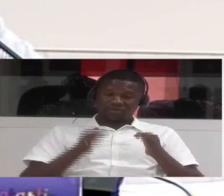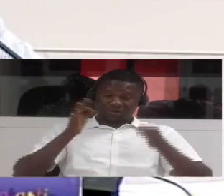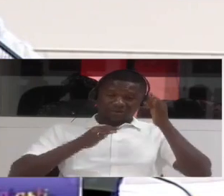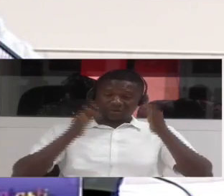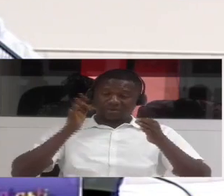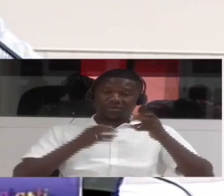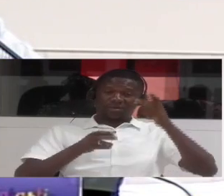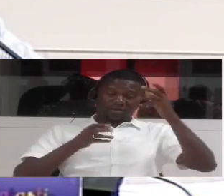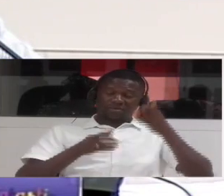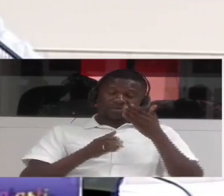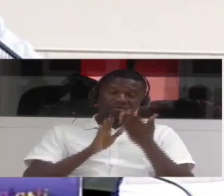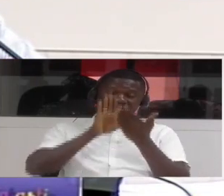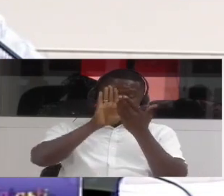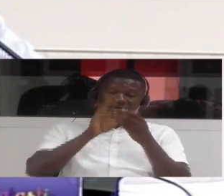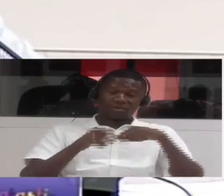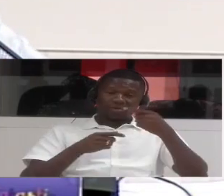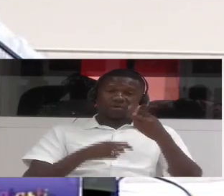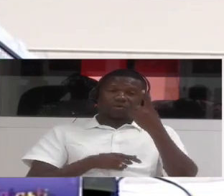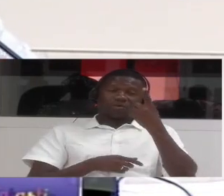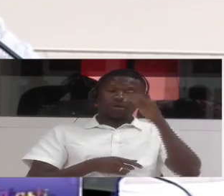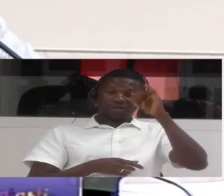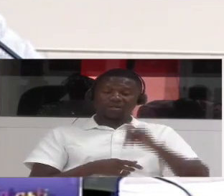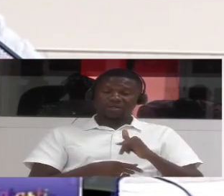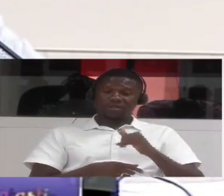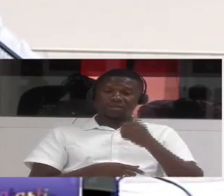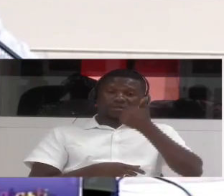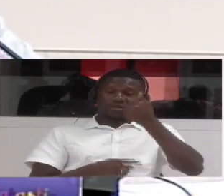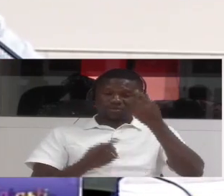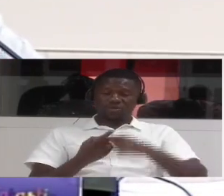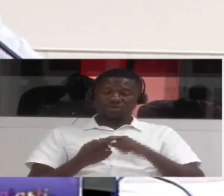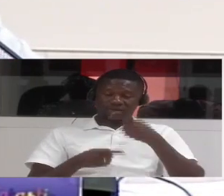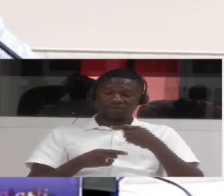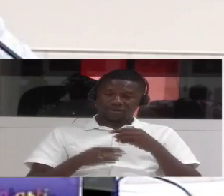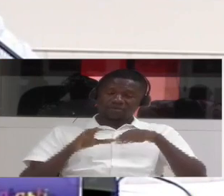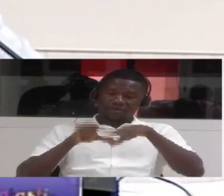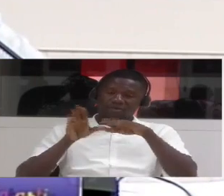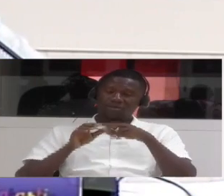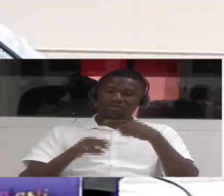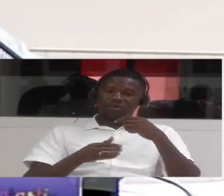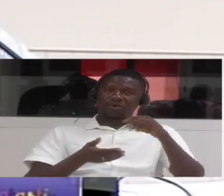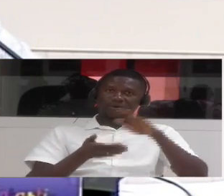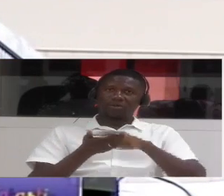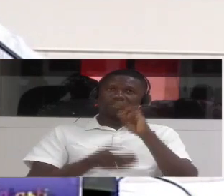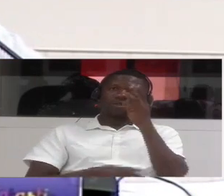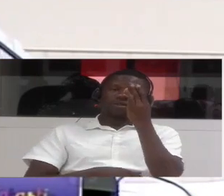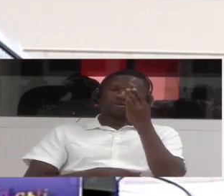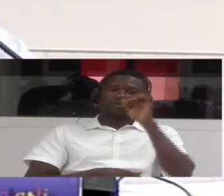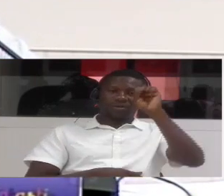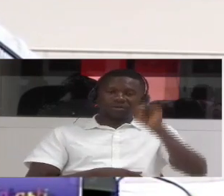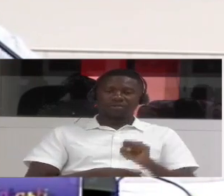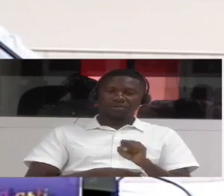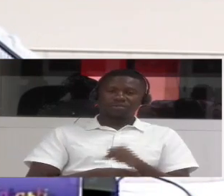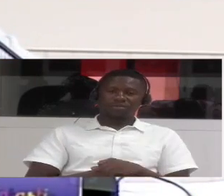for 1 year, 6 months. Yes. And he was acquitted on yes. the 3rd of September. Yes.